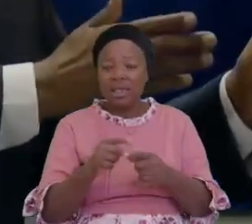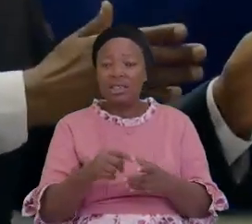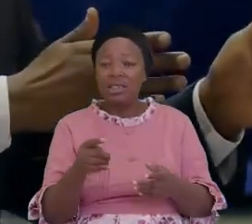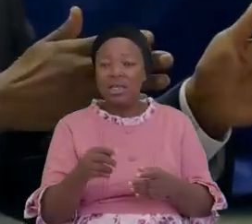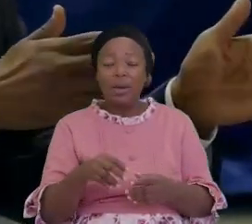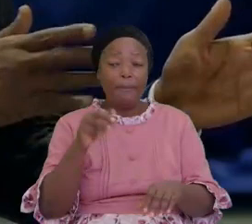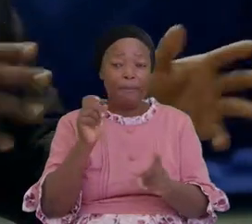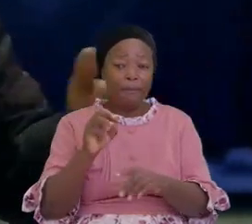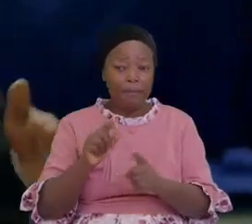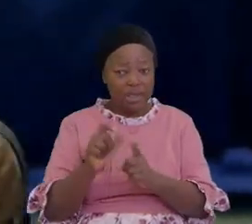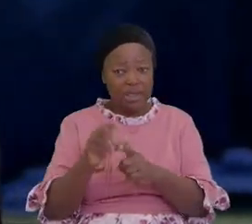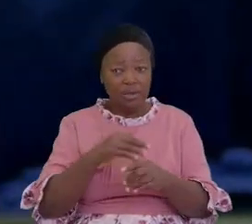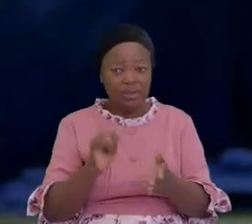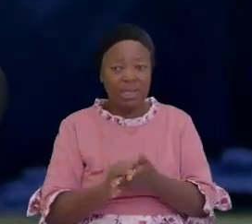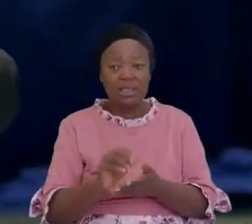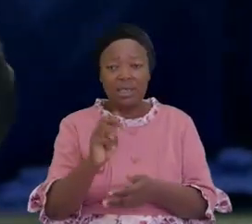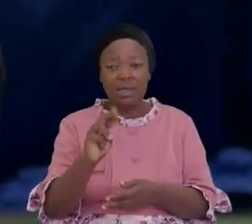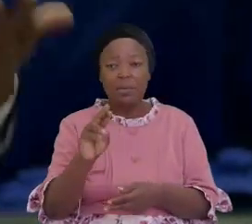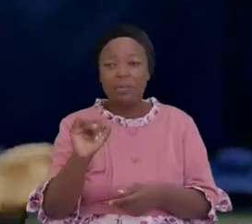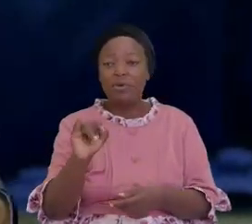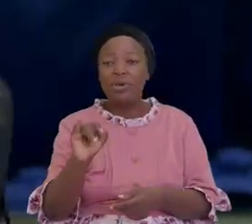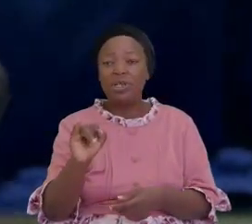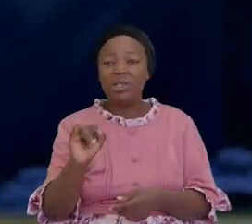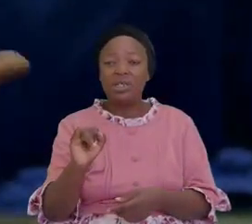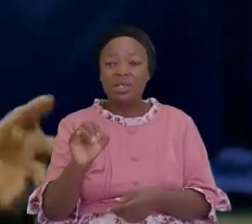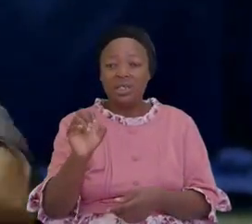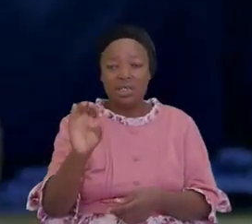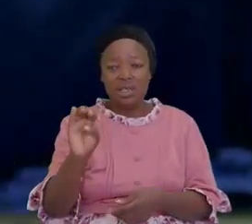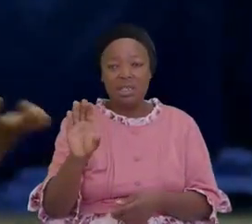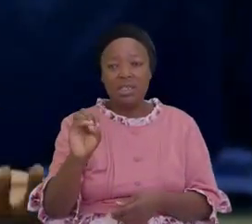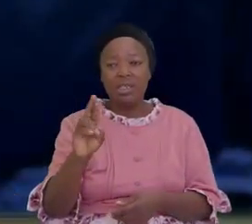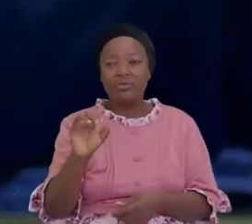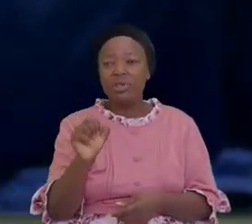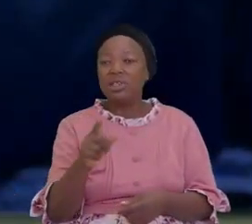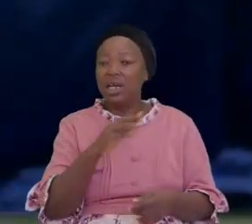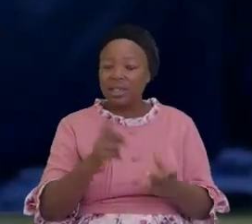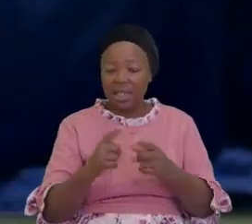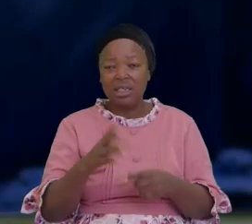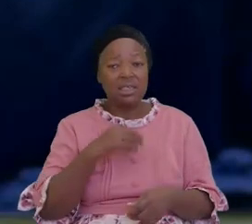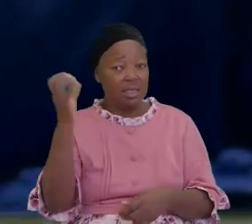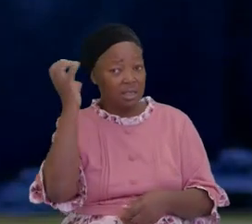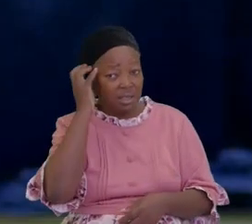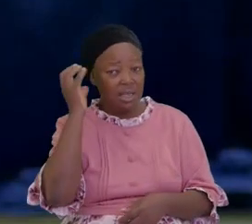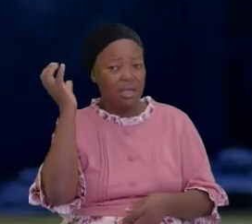Maurice Serolo, and I listened and listened and listened,